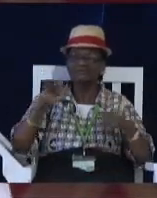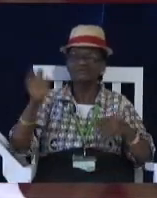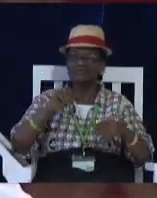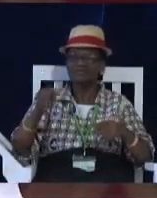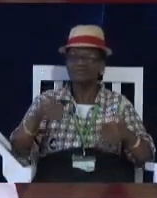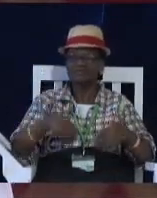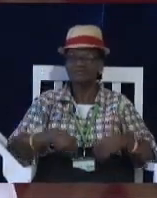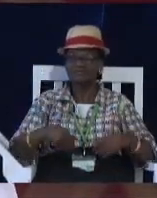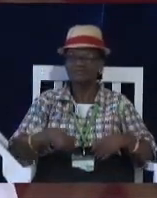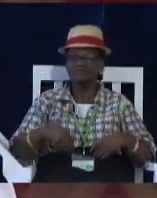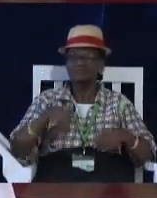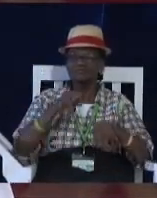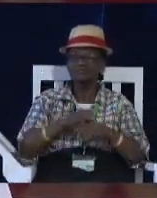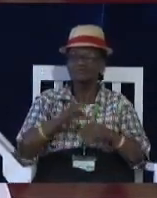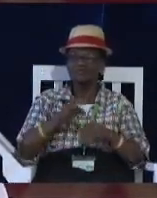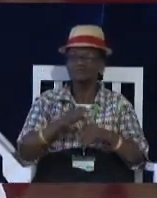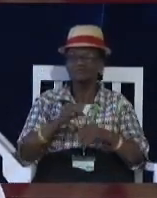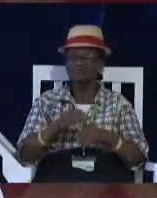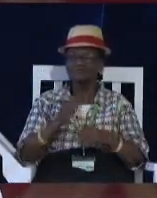brought